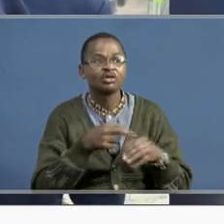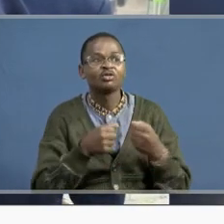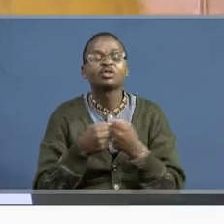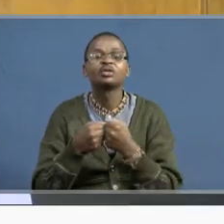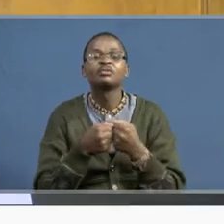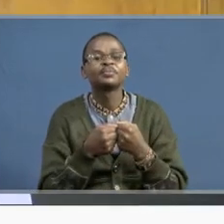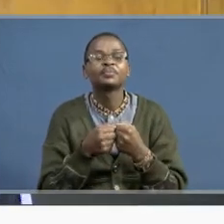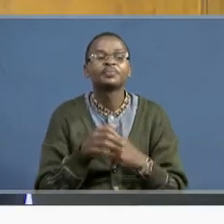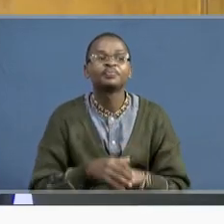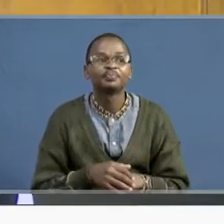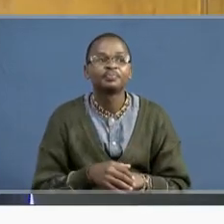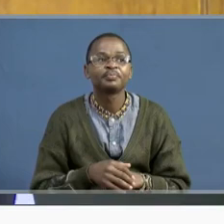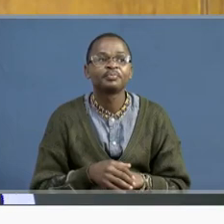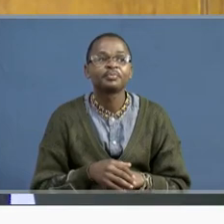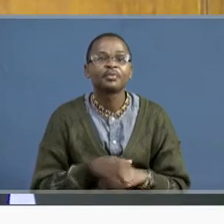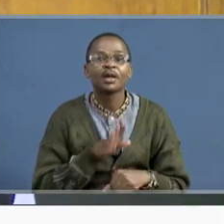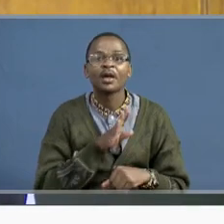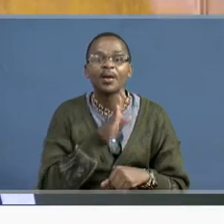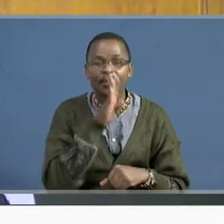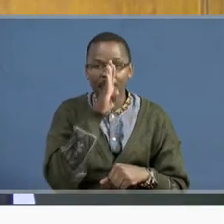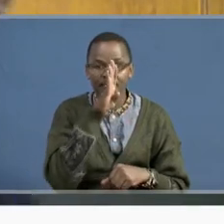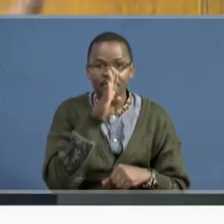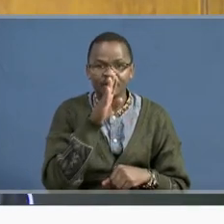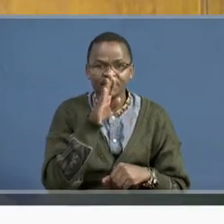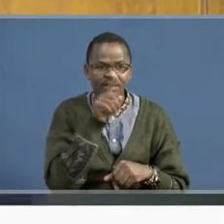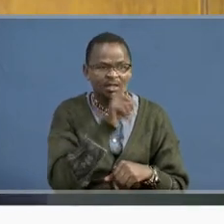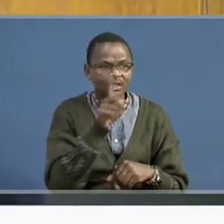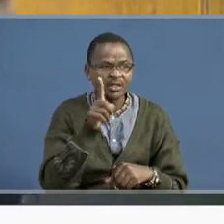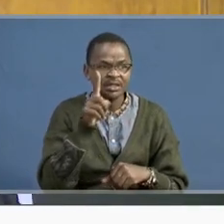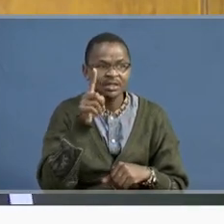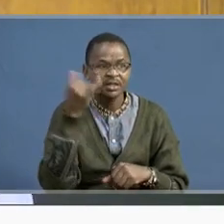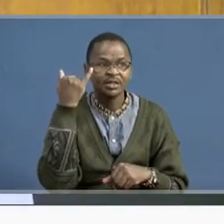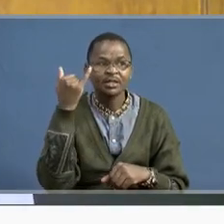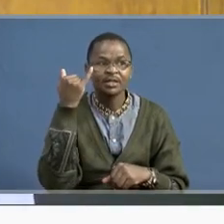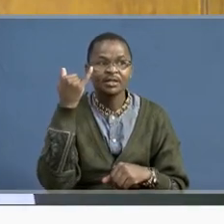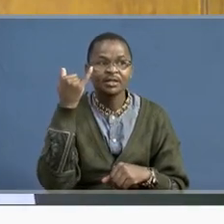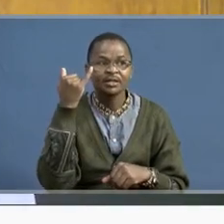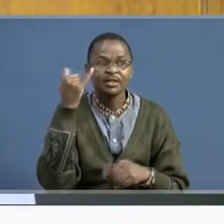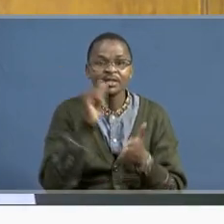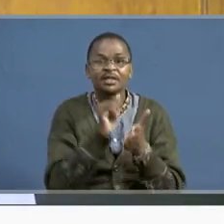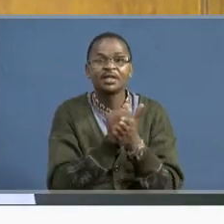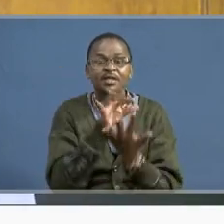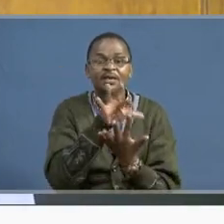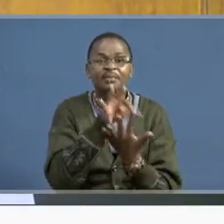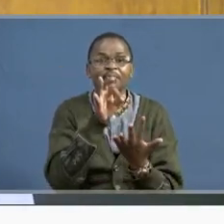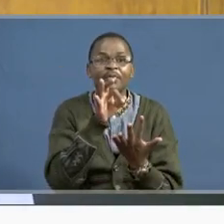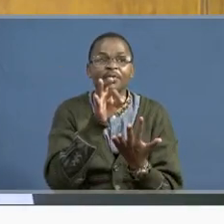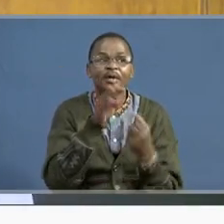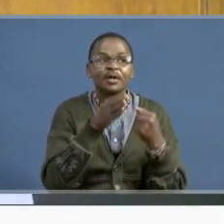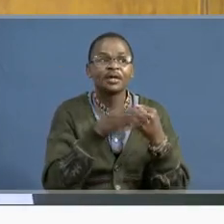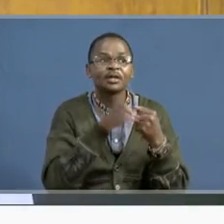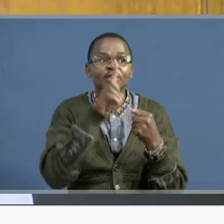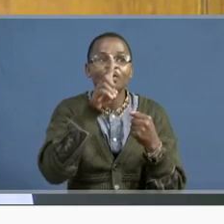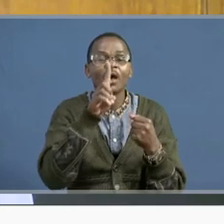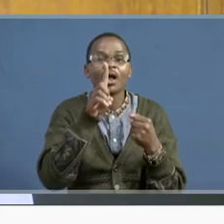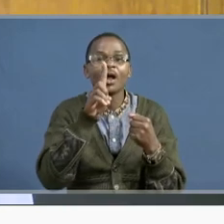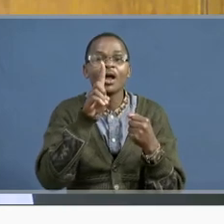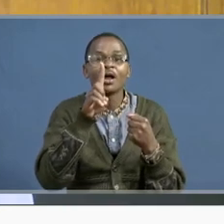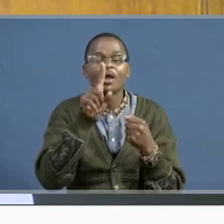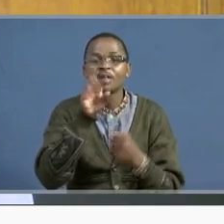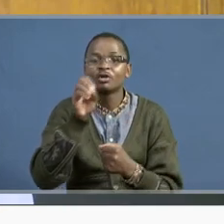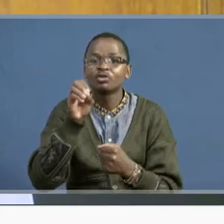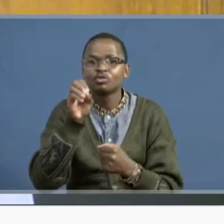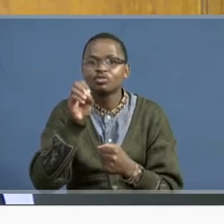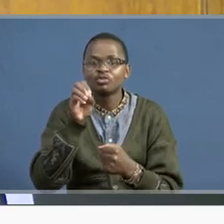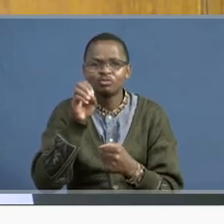challenge. I'm being criticized. I could see yesterday that I'm appointing a 91-year-old